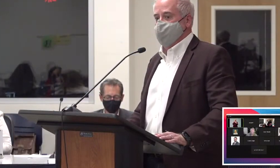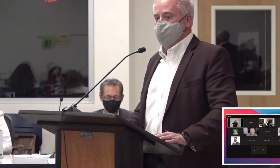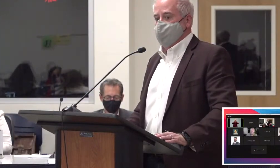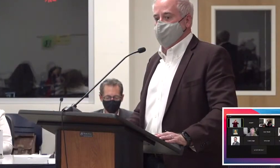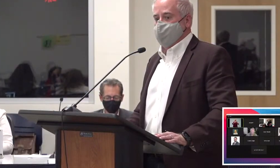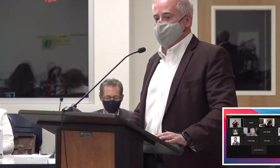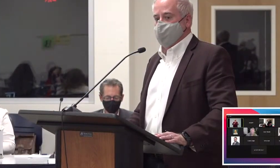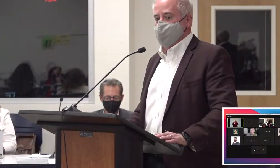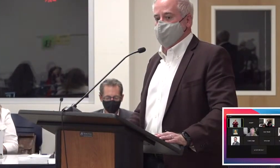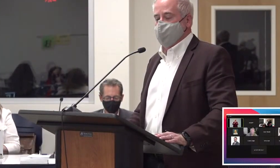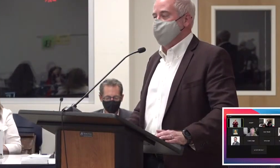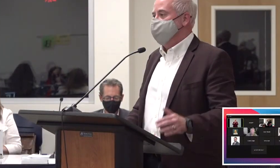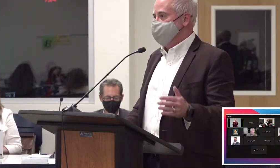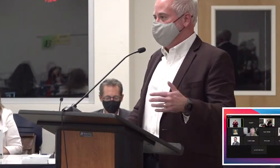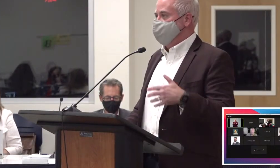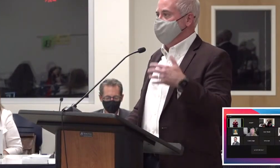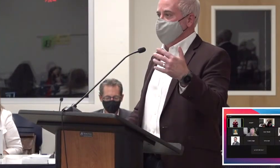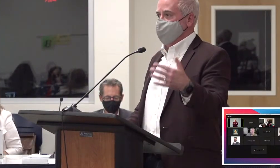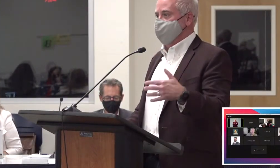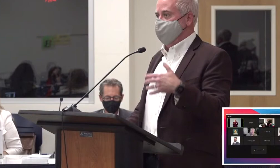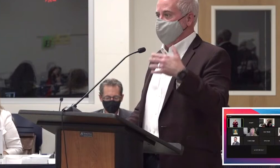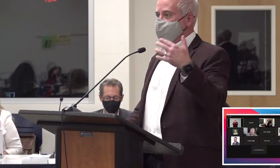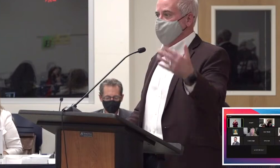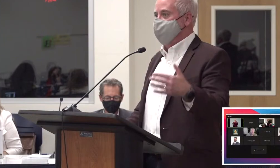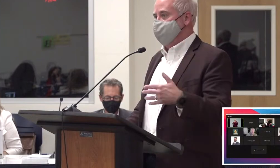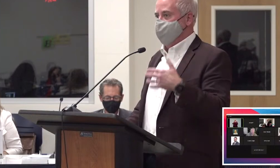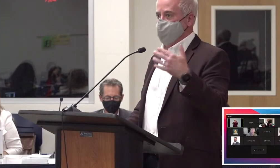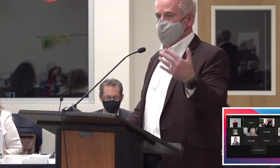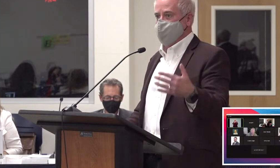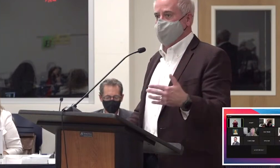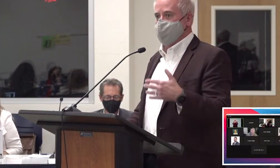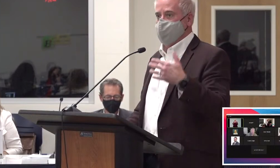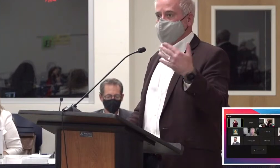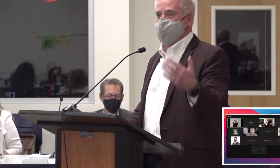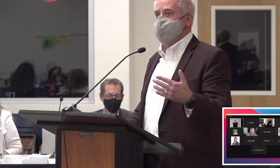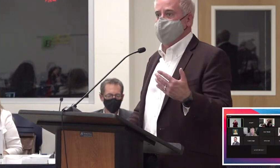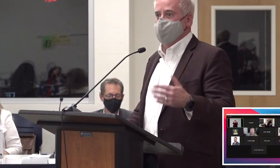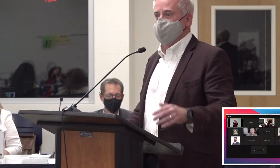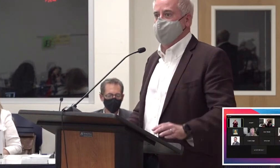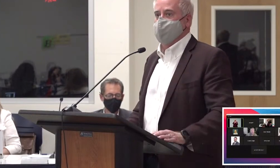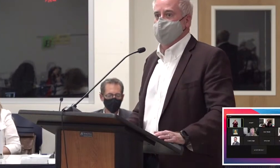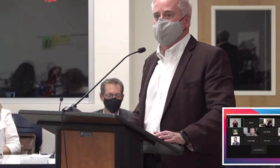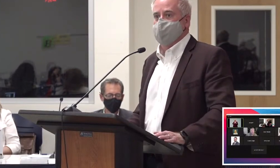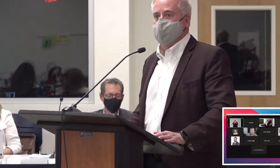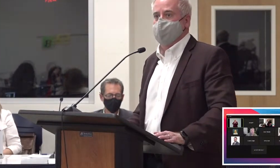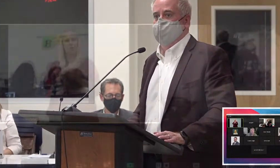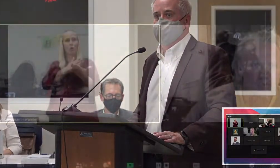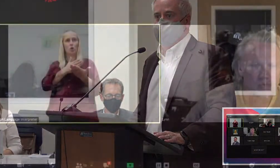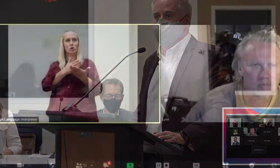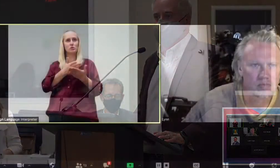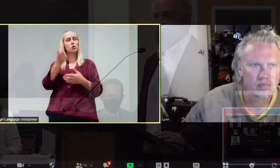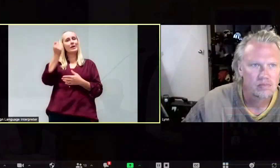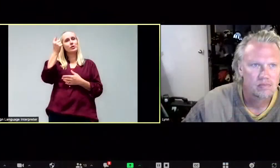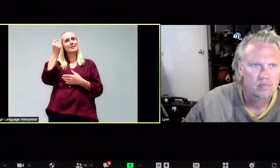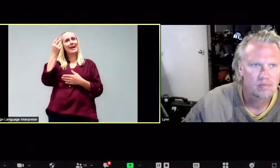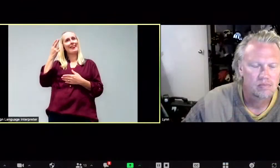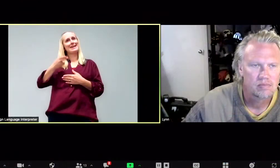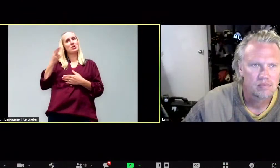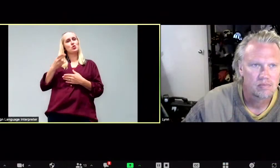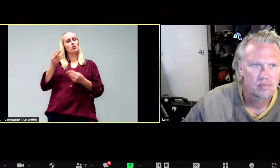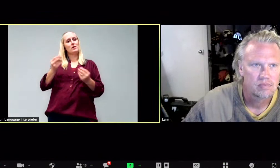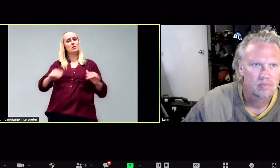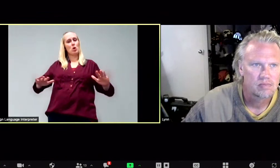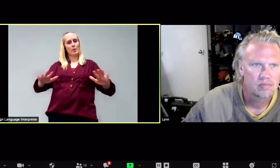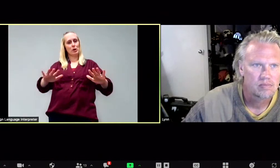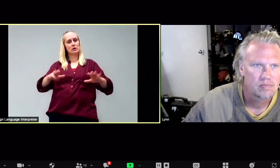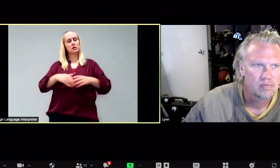really sort of the research, you know, sort of the document research to get a sense of the history of the property. And that